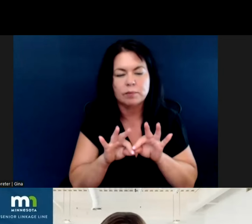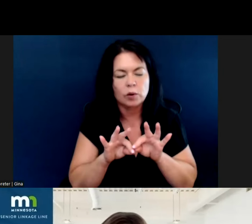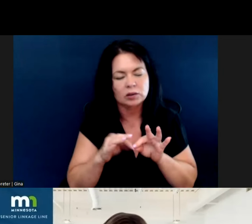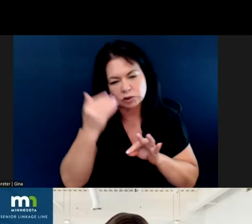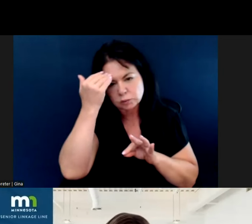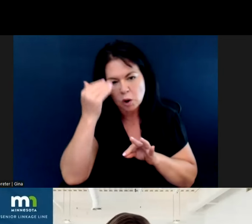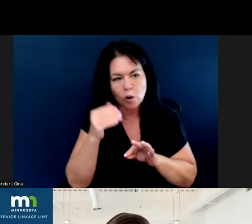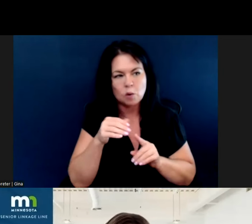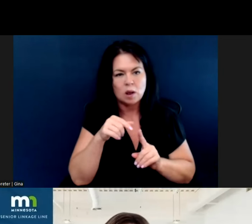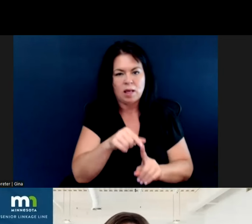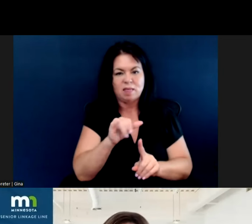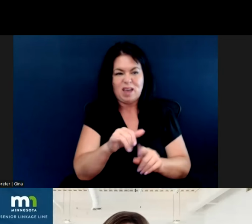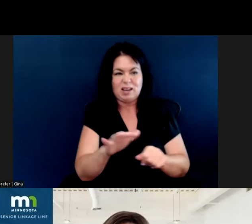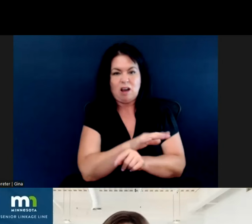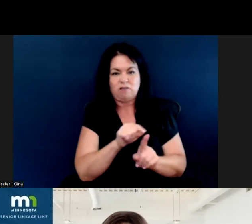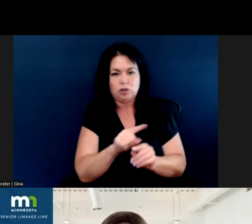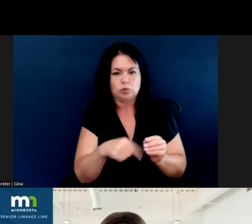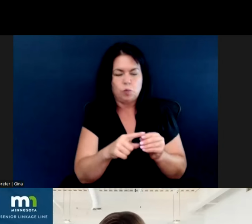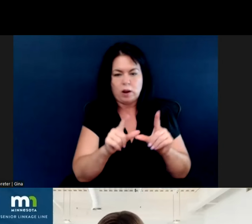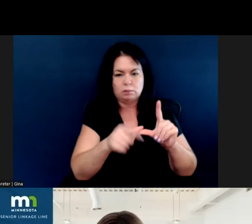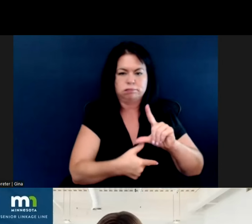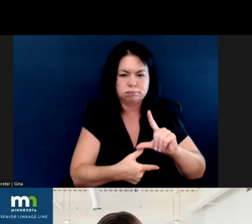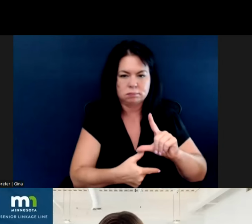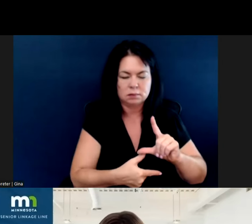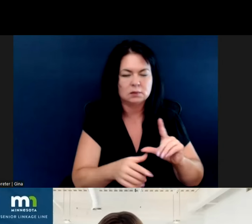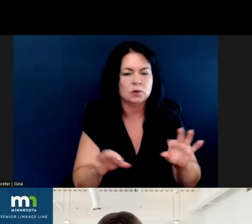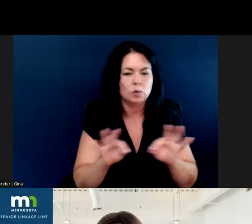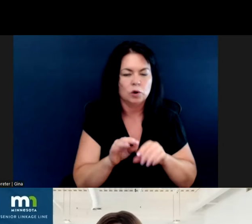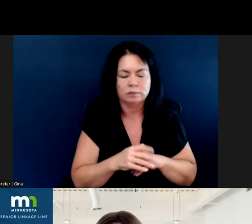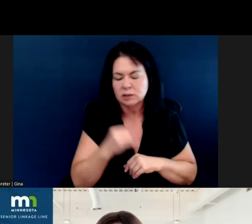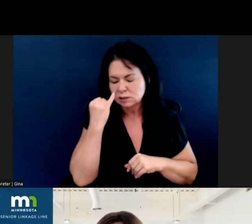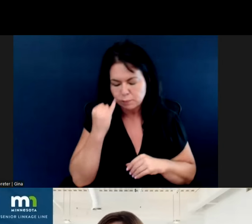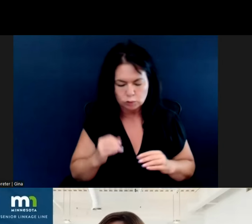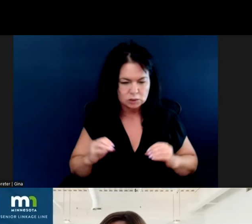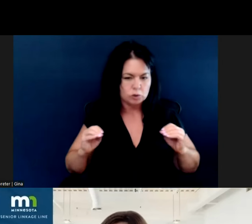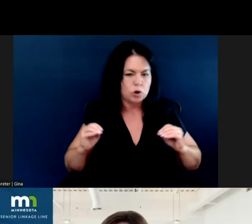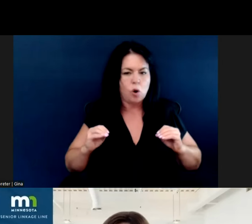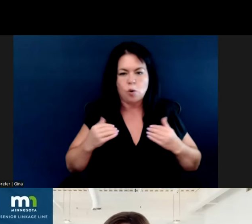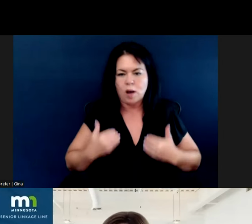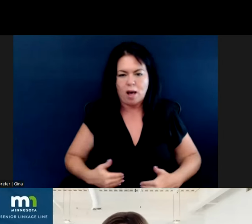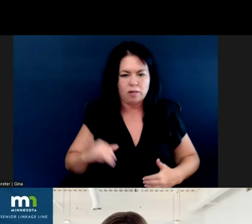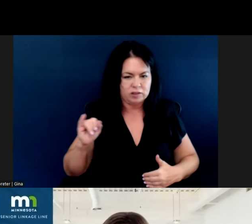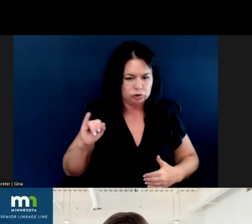in coverage. If you do not have health insurance through a current employer, then you